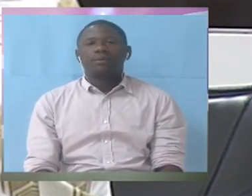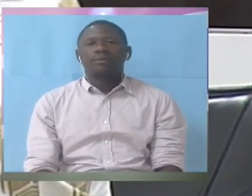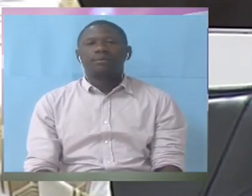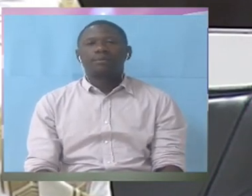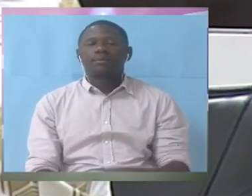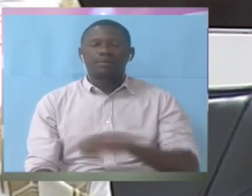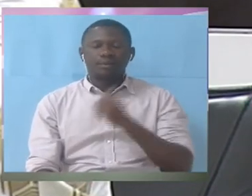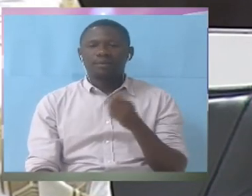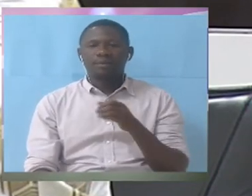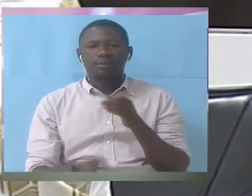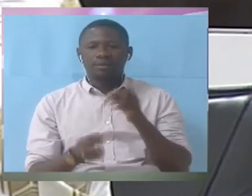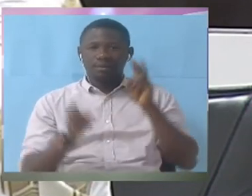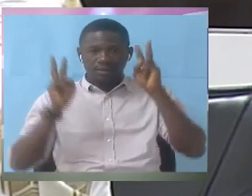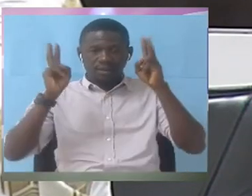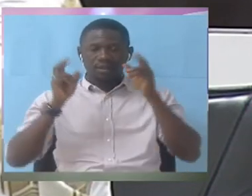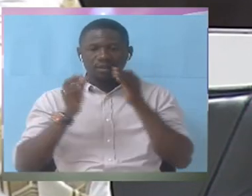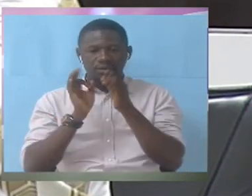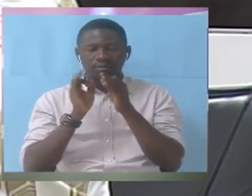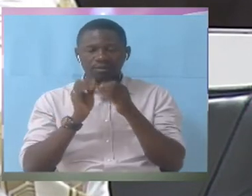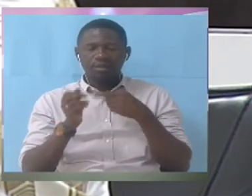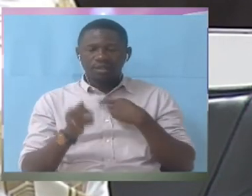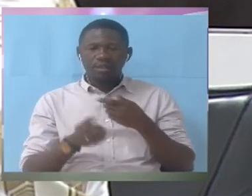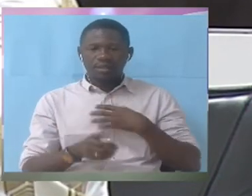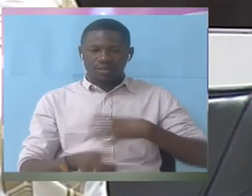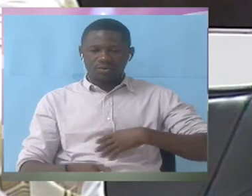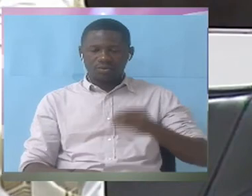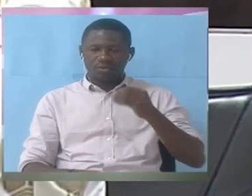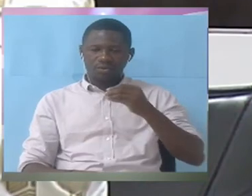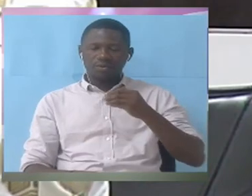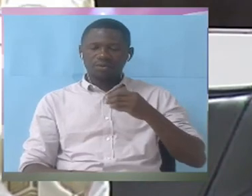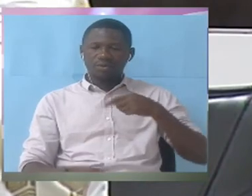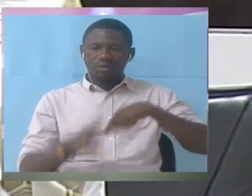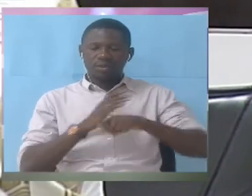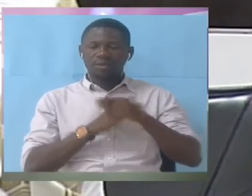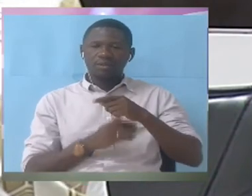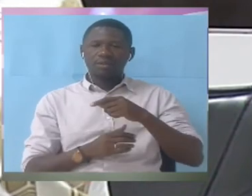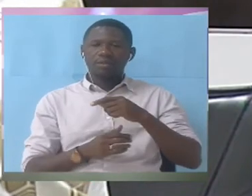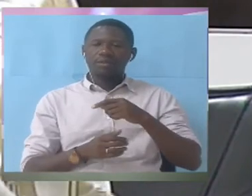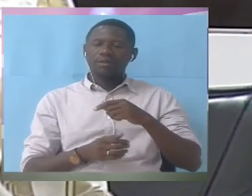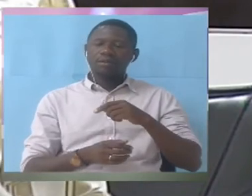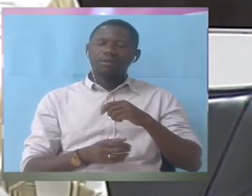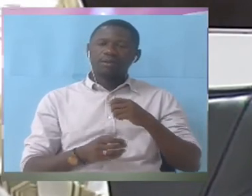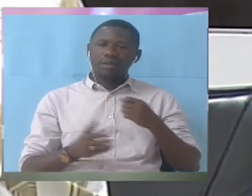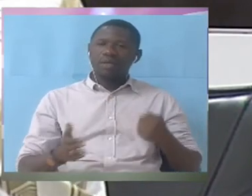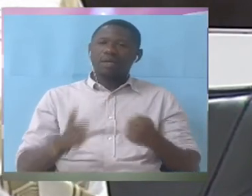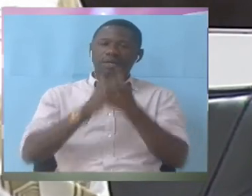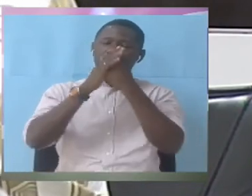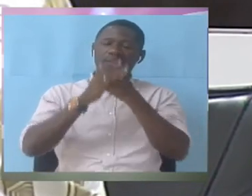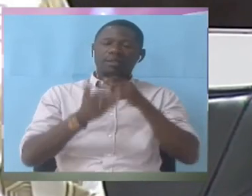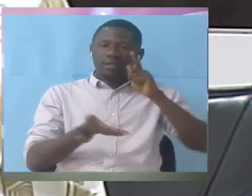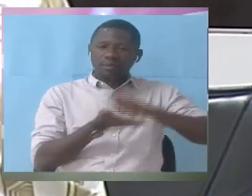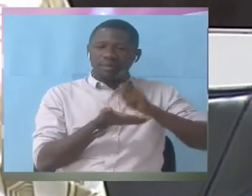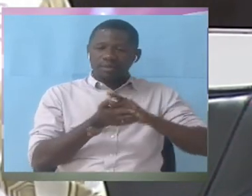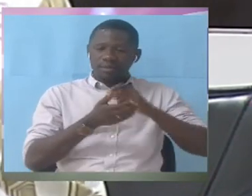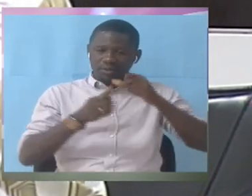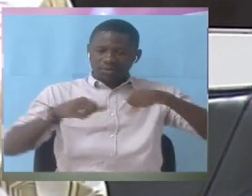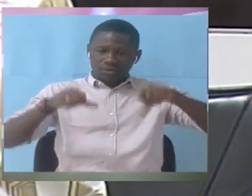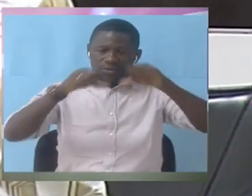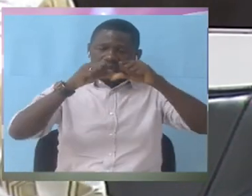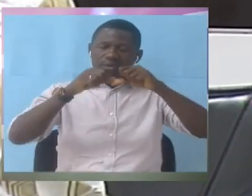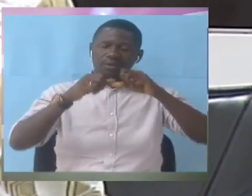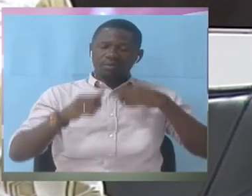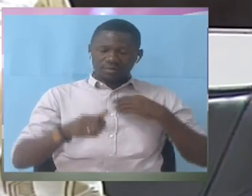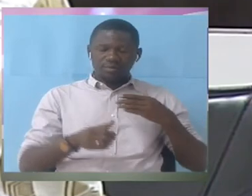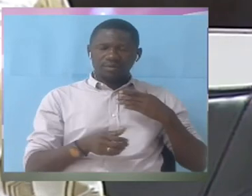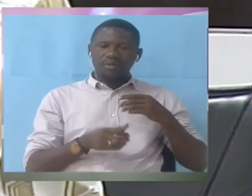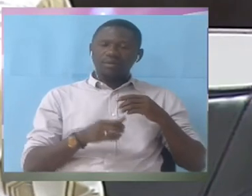told me he had a son in the accident and emergency unit, but he wanted to visit the hospital. I said fine. Mune man dama am suma dom bu tey ci